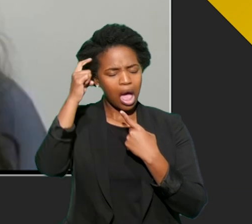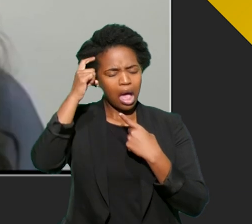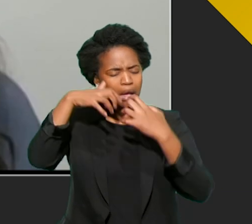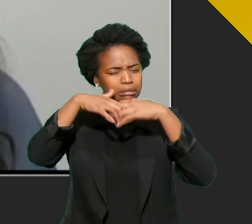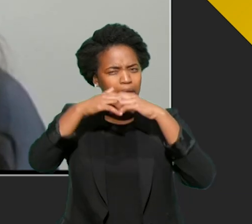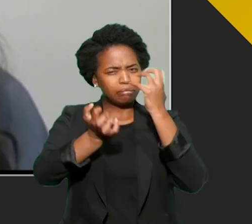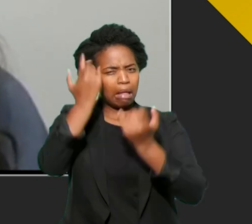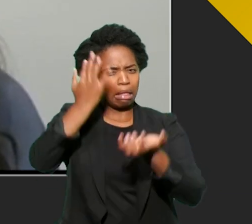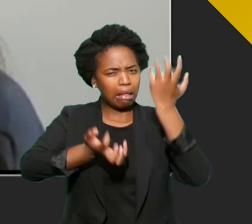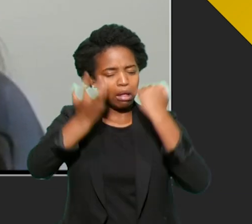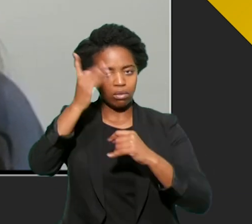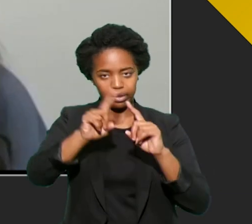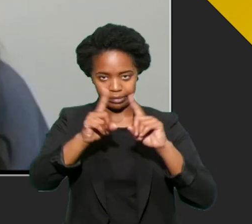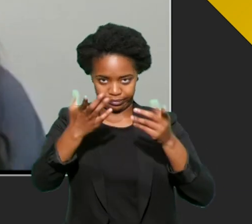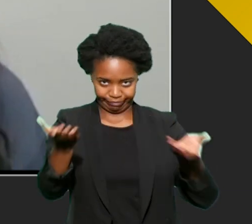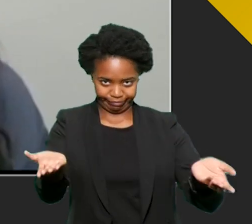here we are